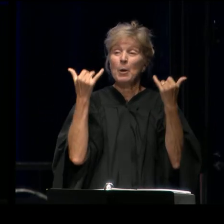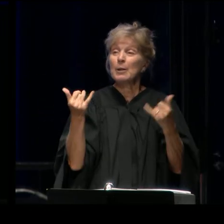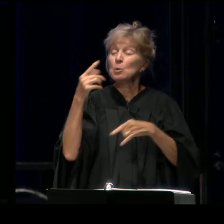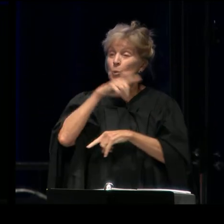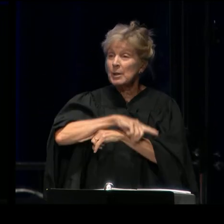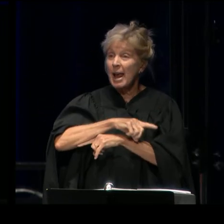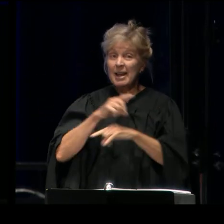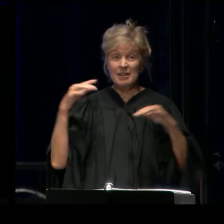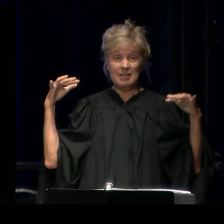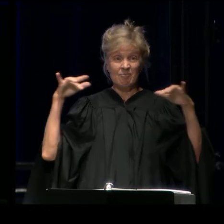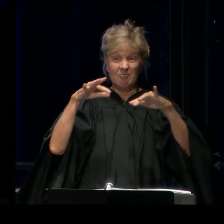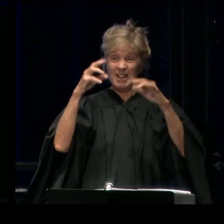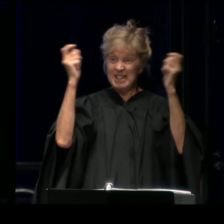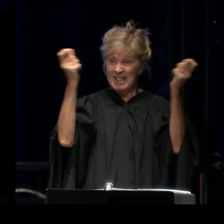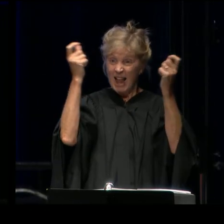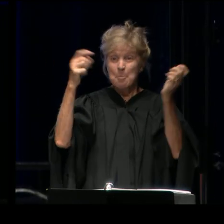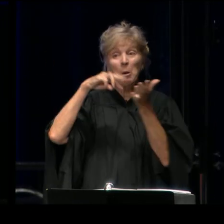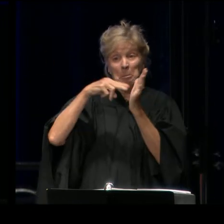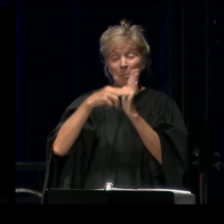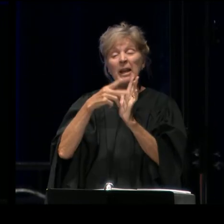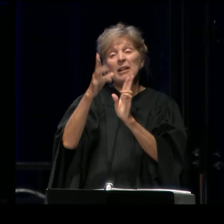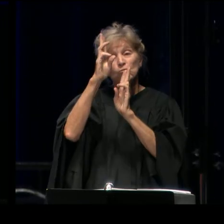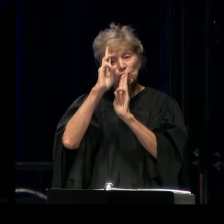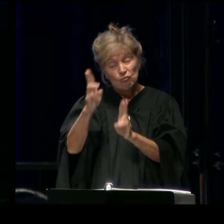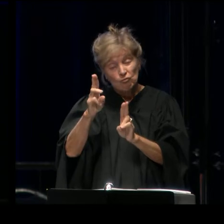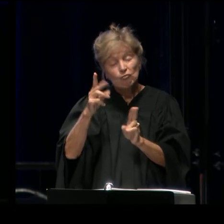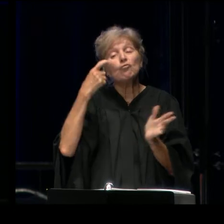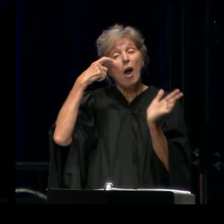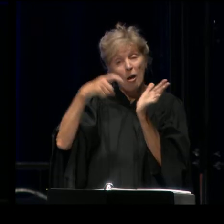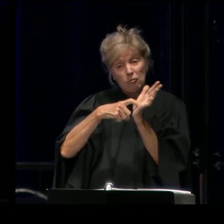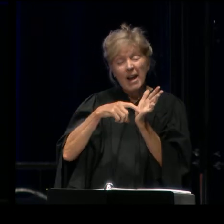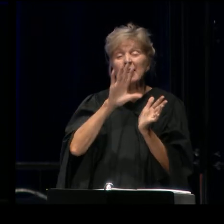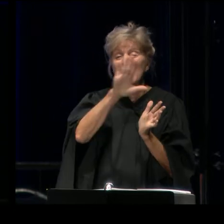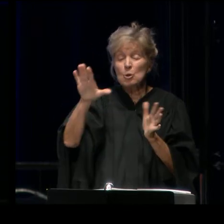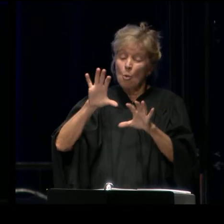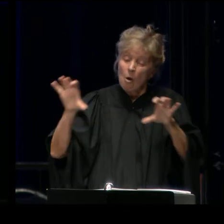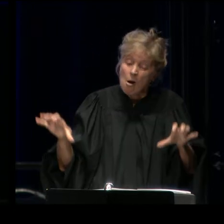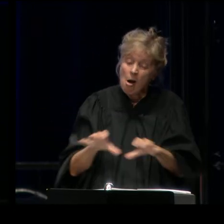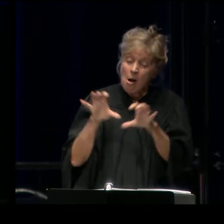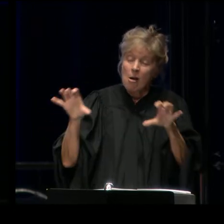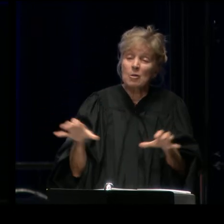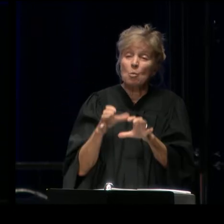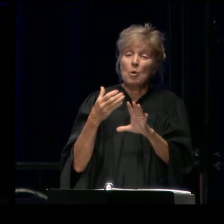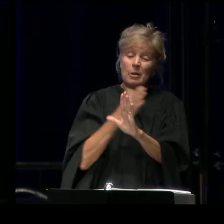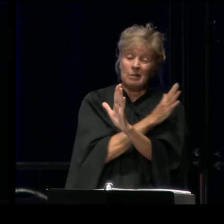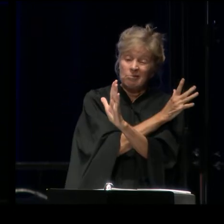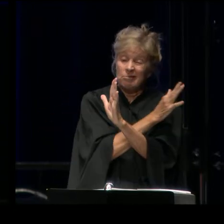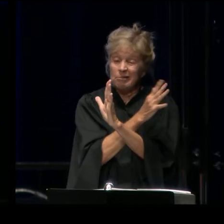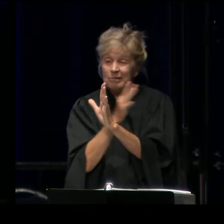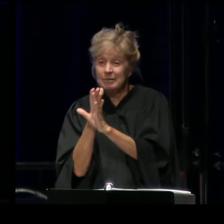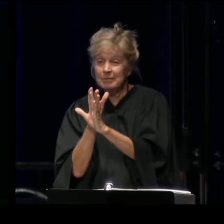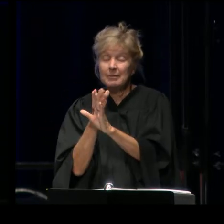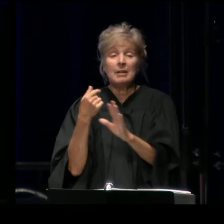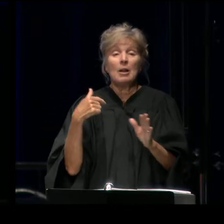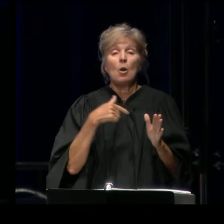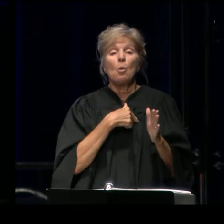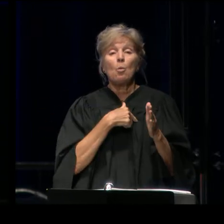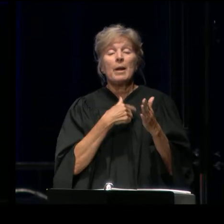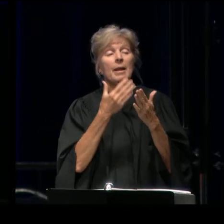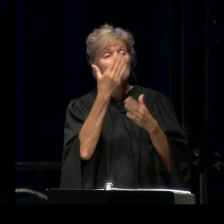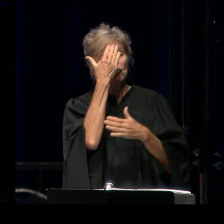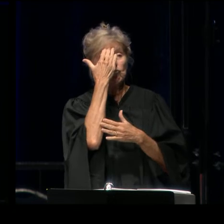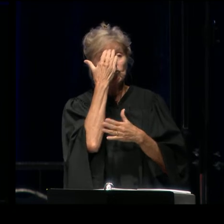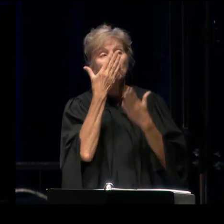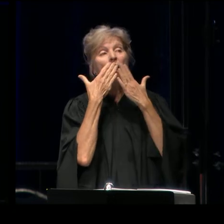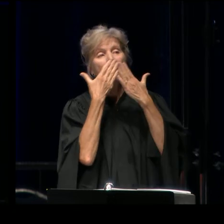doing, we acknowledge the hard work that went into getting here. We acknowledge and give thanks to those who supported